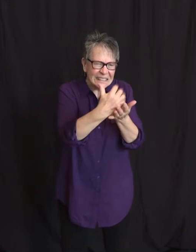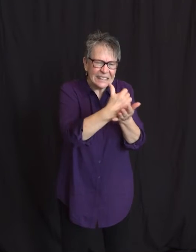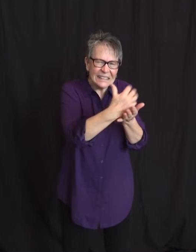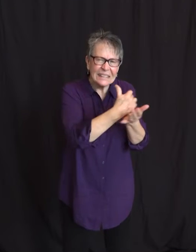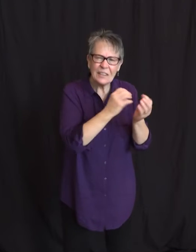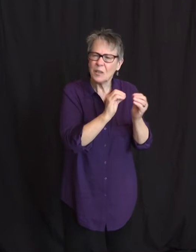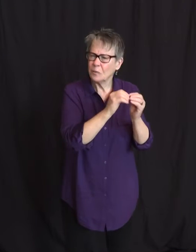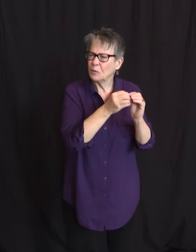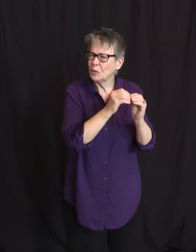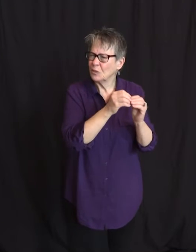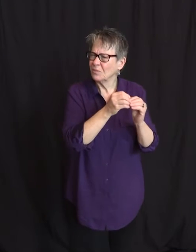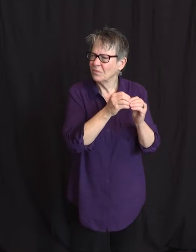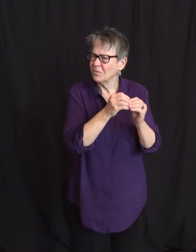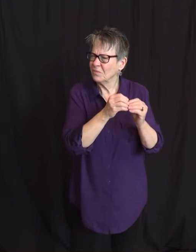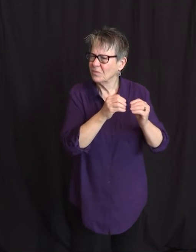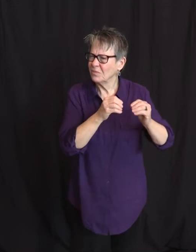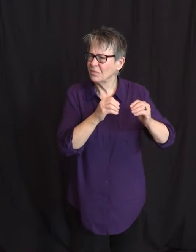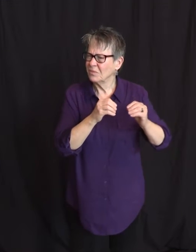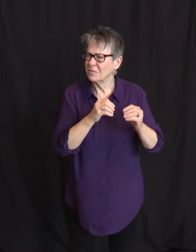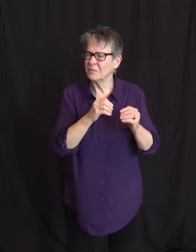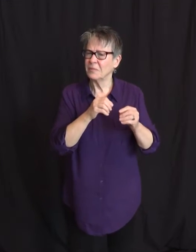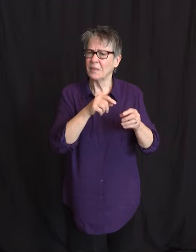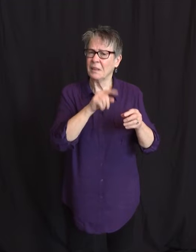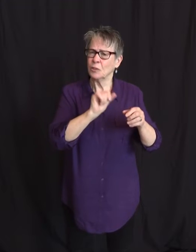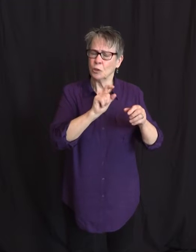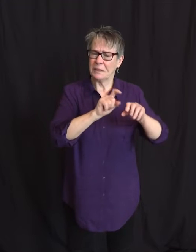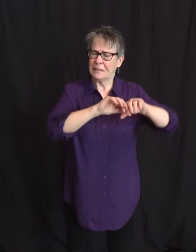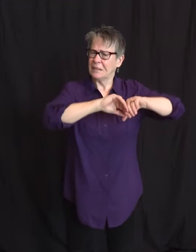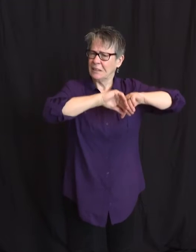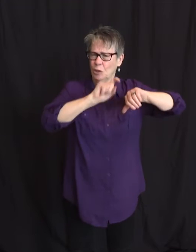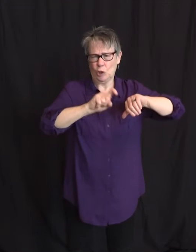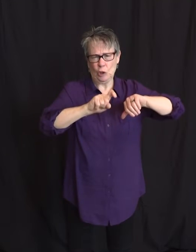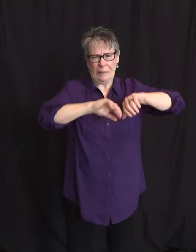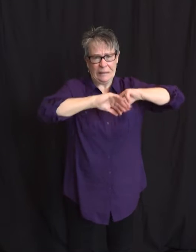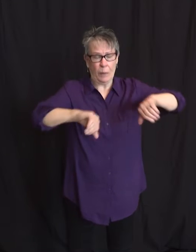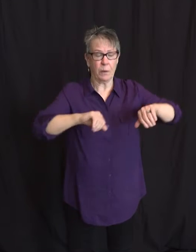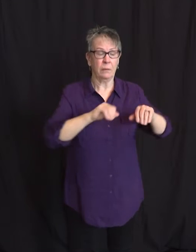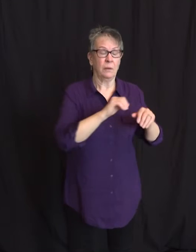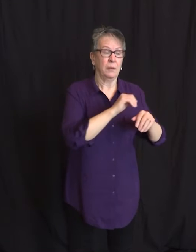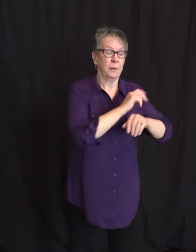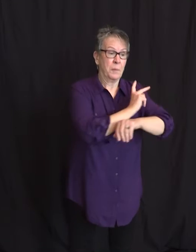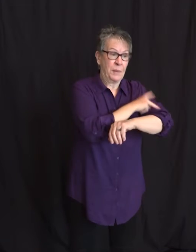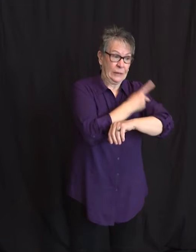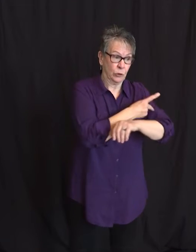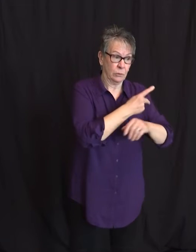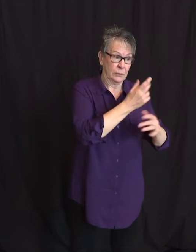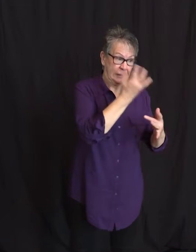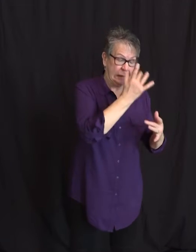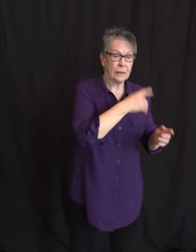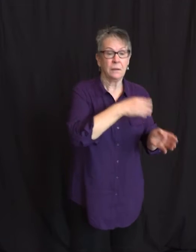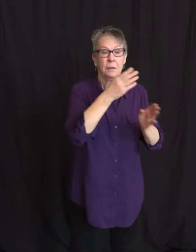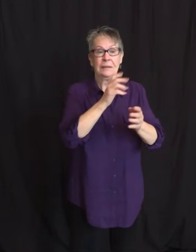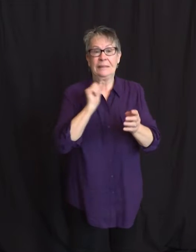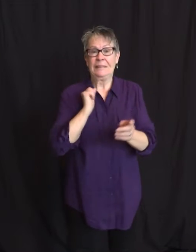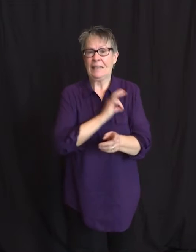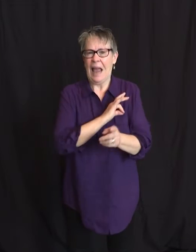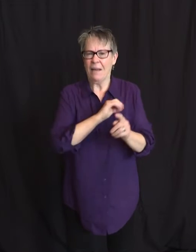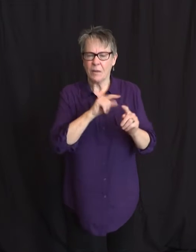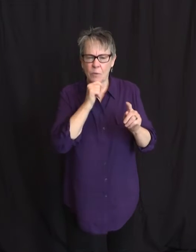residents. And vulnerable populations, we do determine that corrections is on that list.